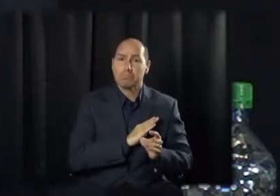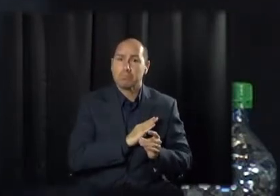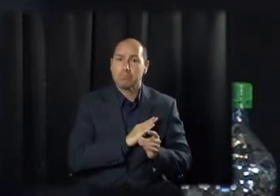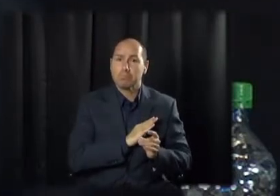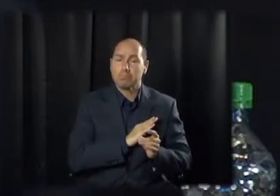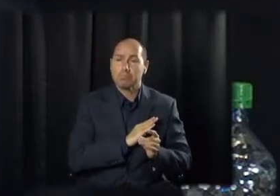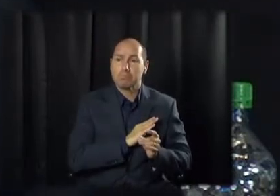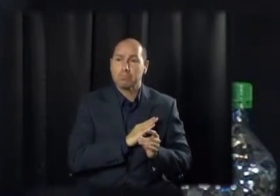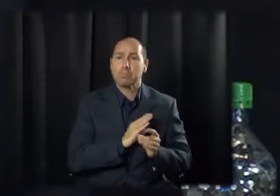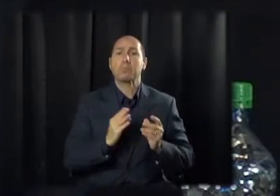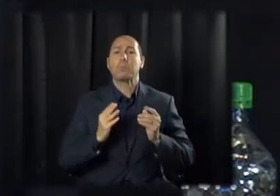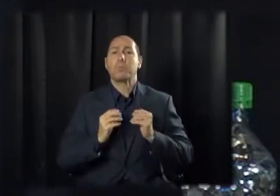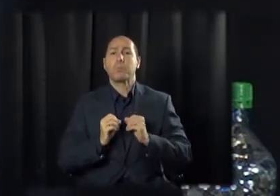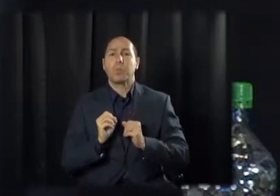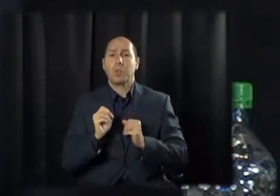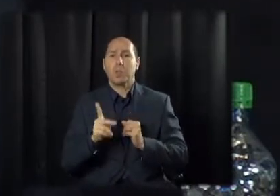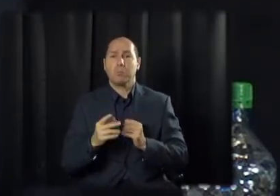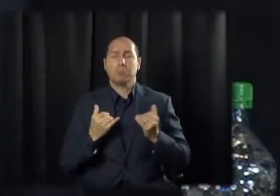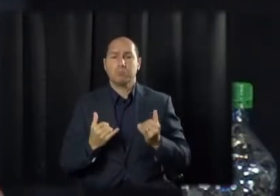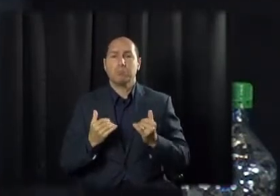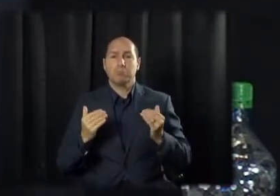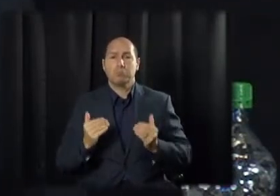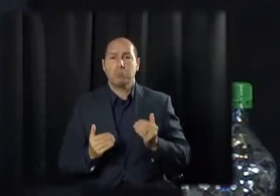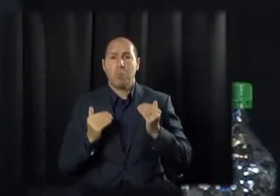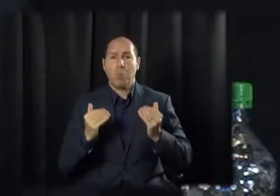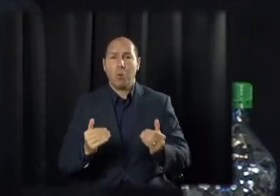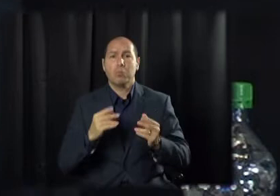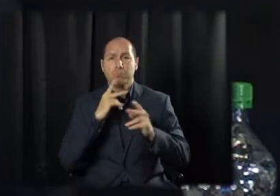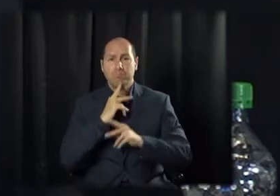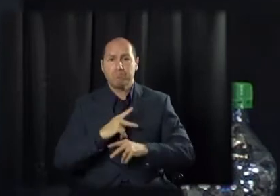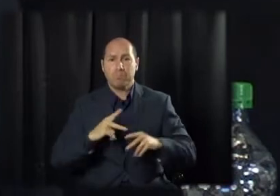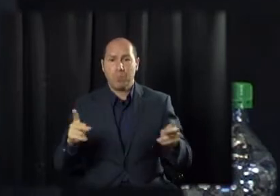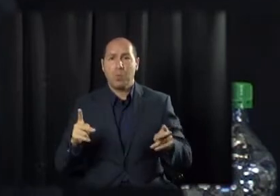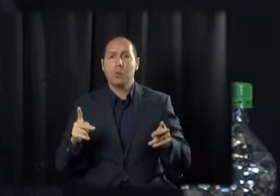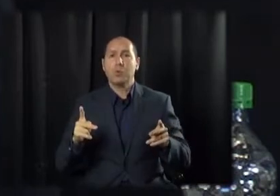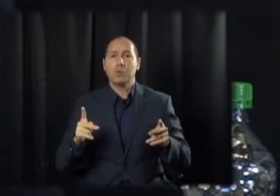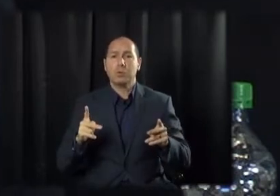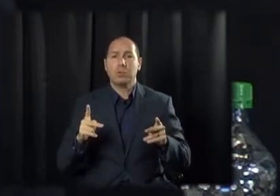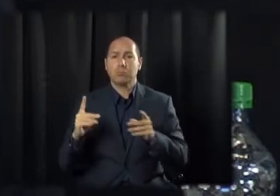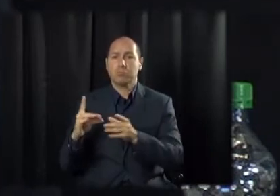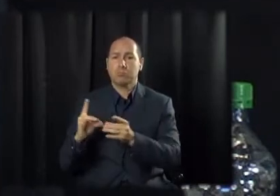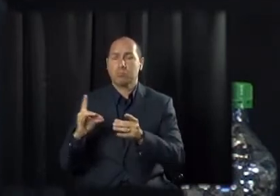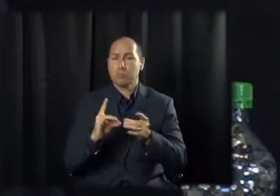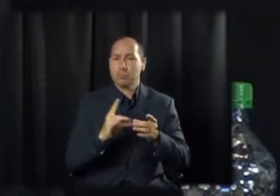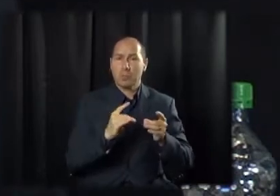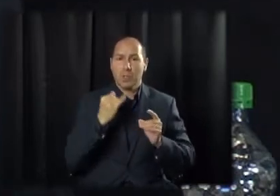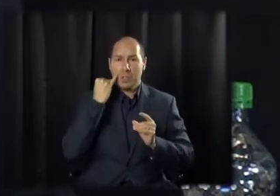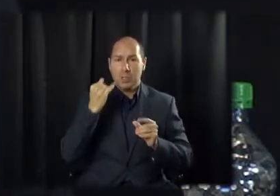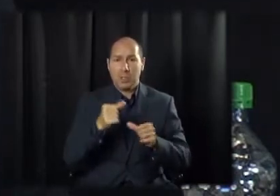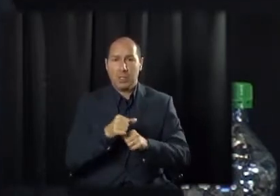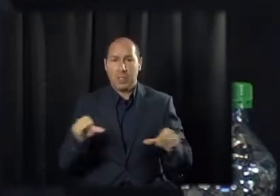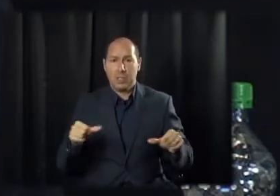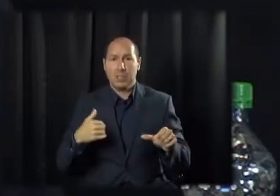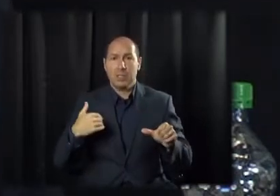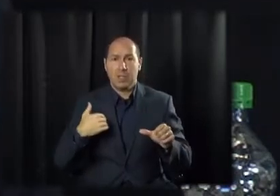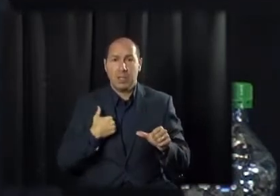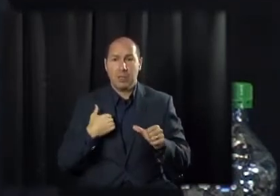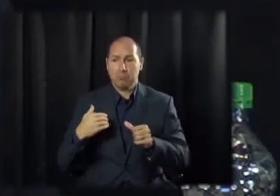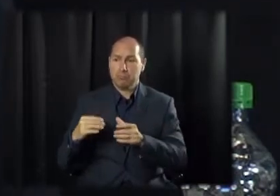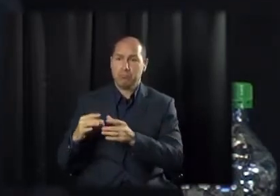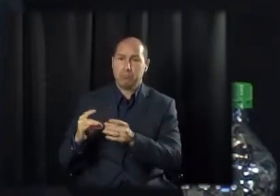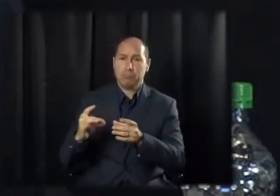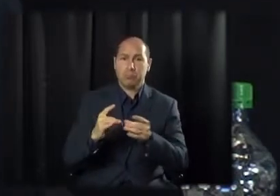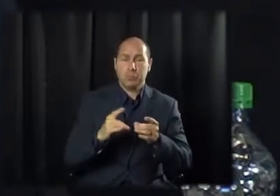move to the public comment section of this part of the meeting. If anybody has a public comment